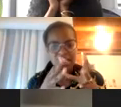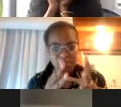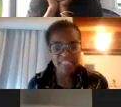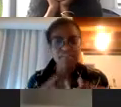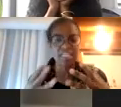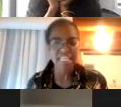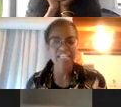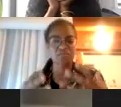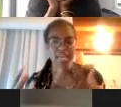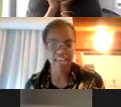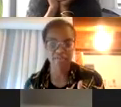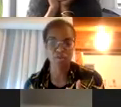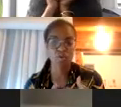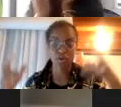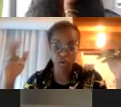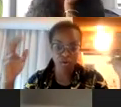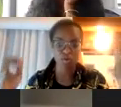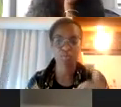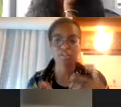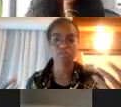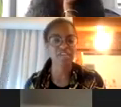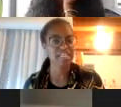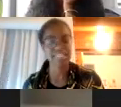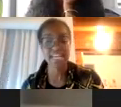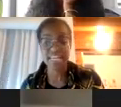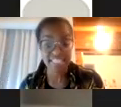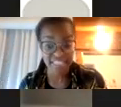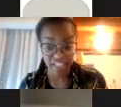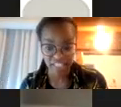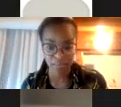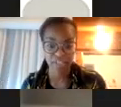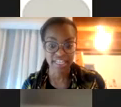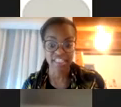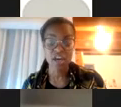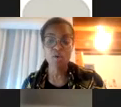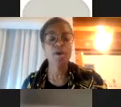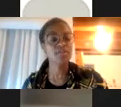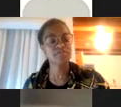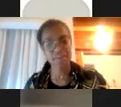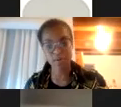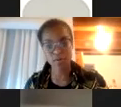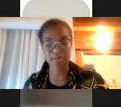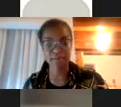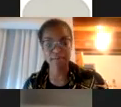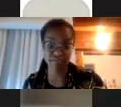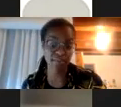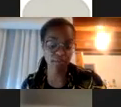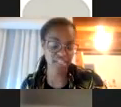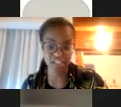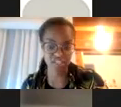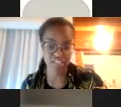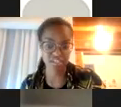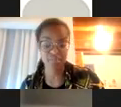because specific alleged behavior or quote unquote parental failings cannot necessarily predict whether a family will be enmeshed in the